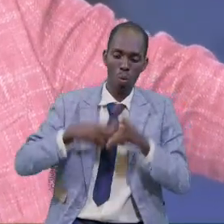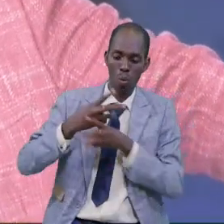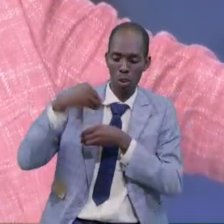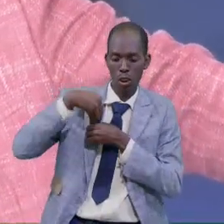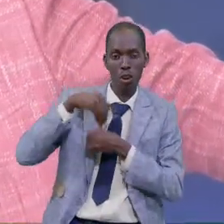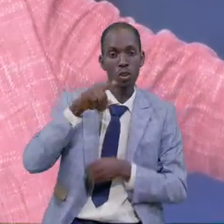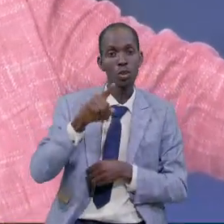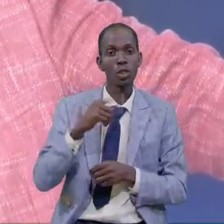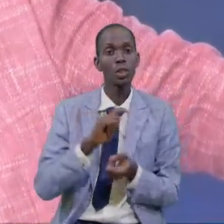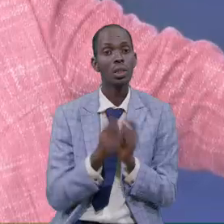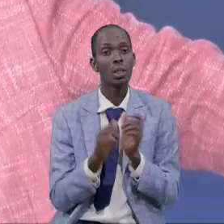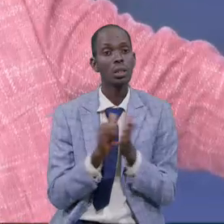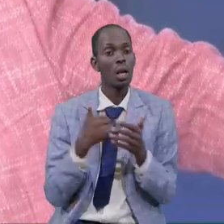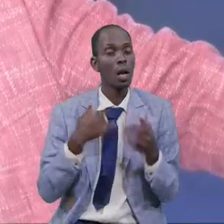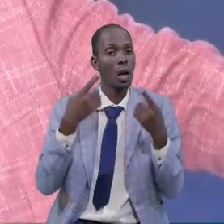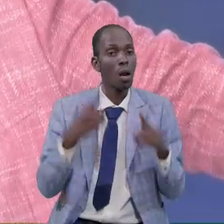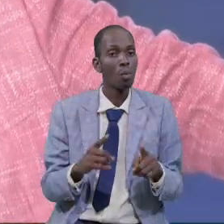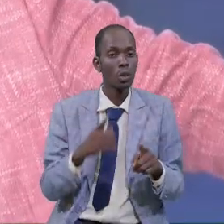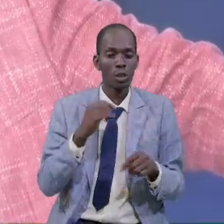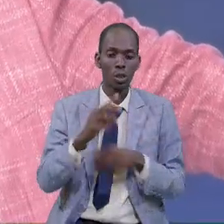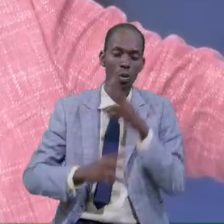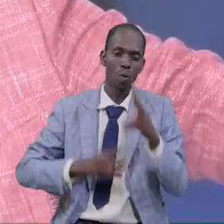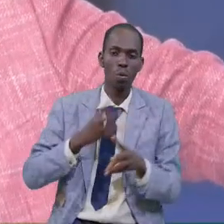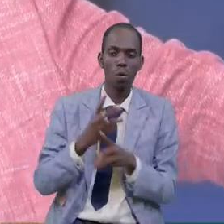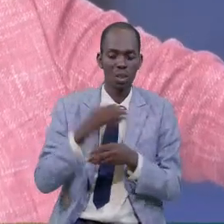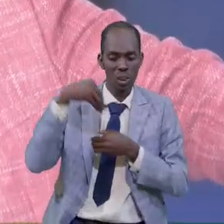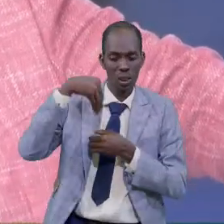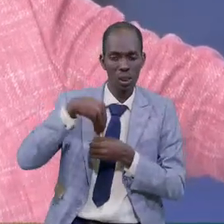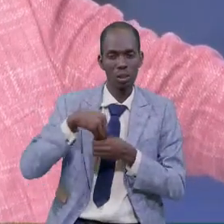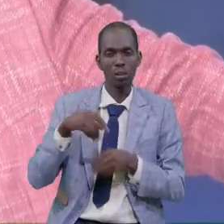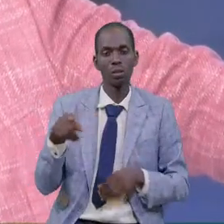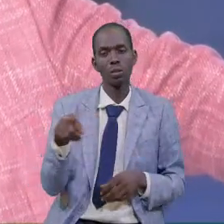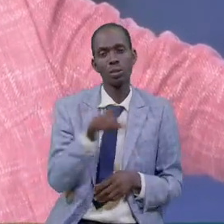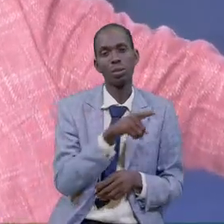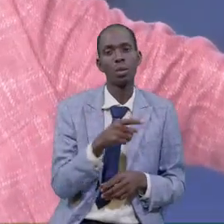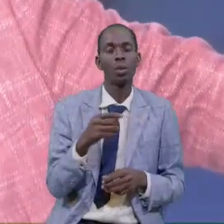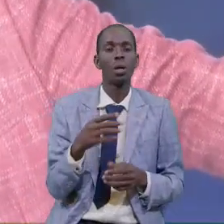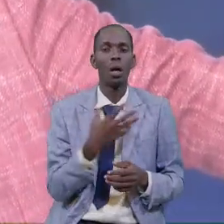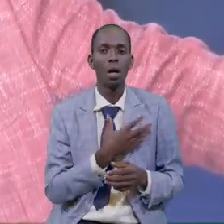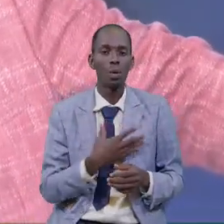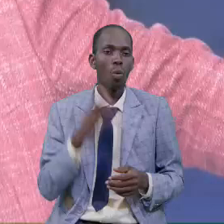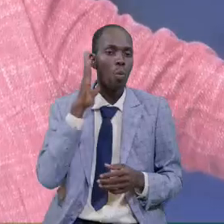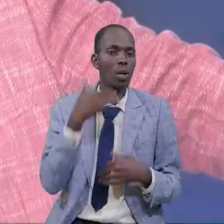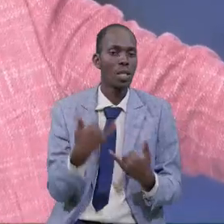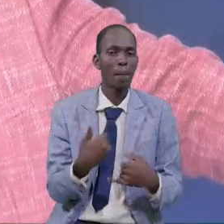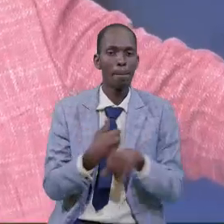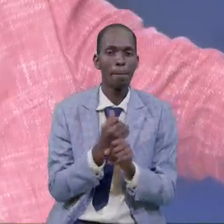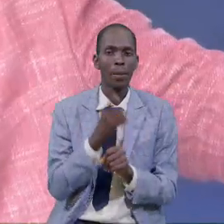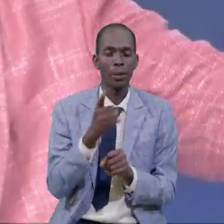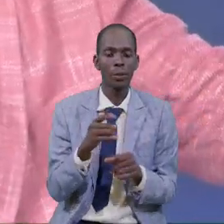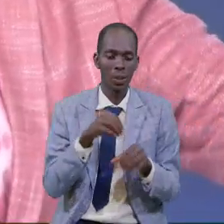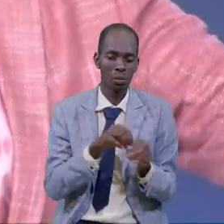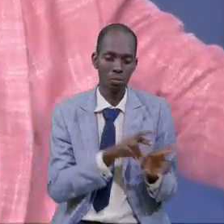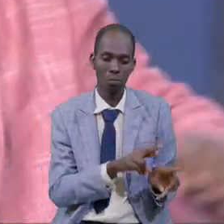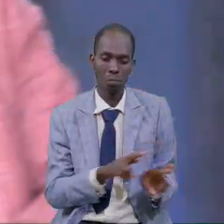taken place, the world within you, will now lead you in readiness to change